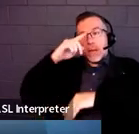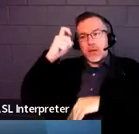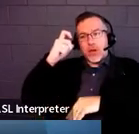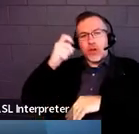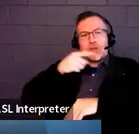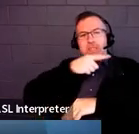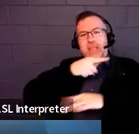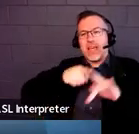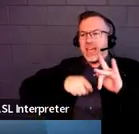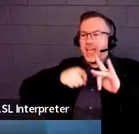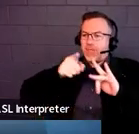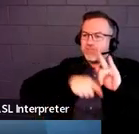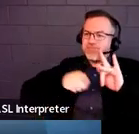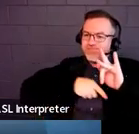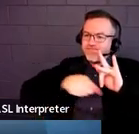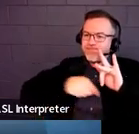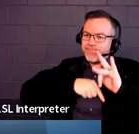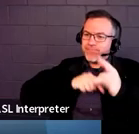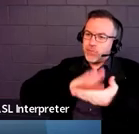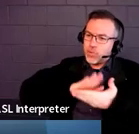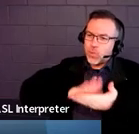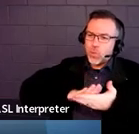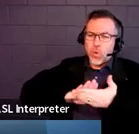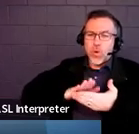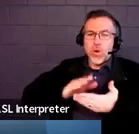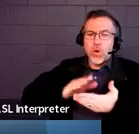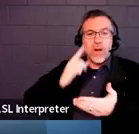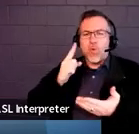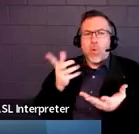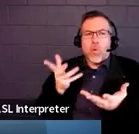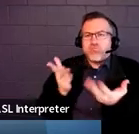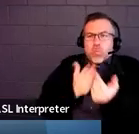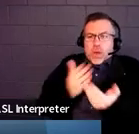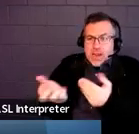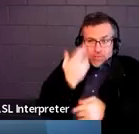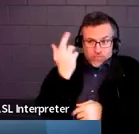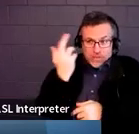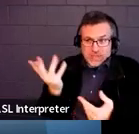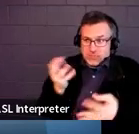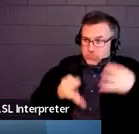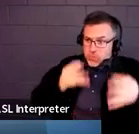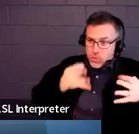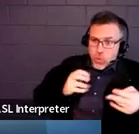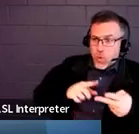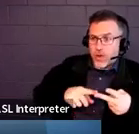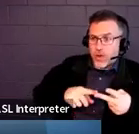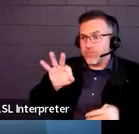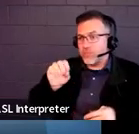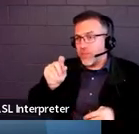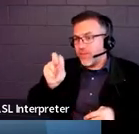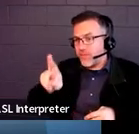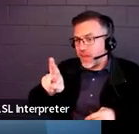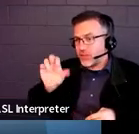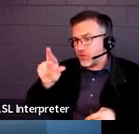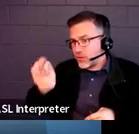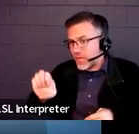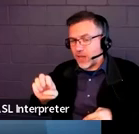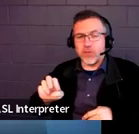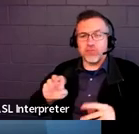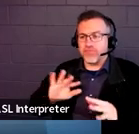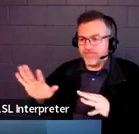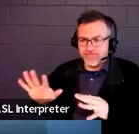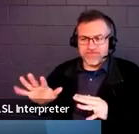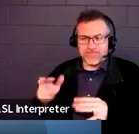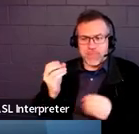absence. And so we have to be very careful on how we think through that transition plan. Because when we are thinking of